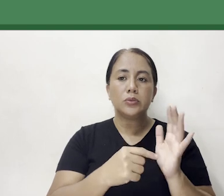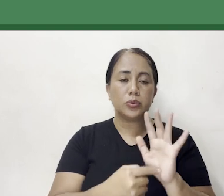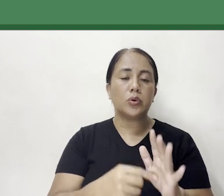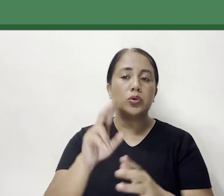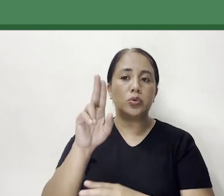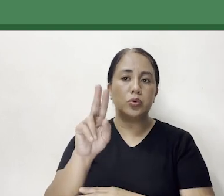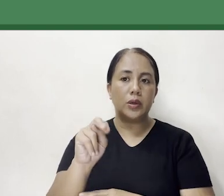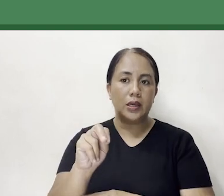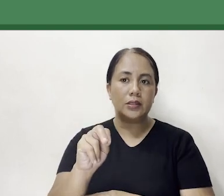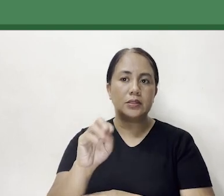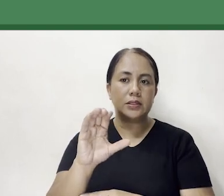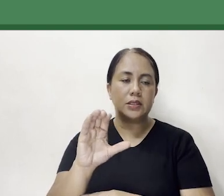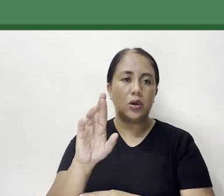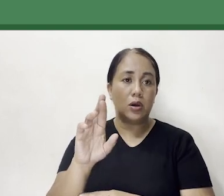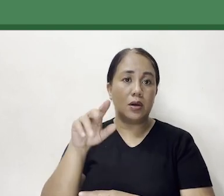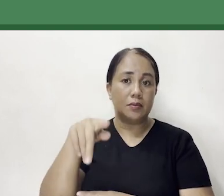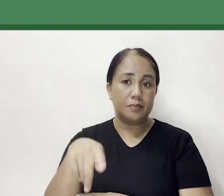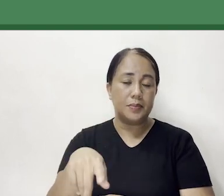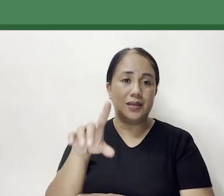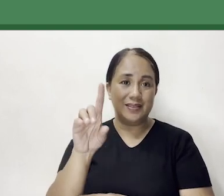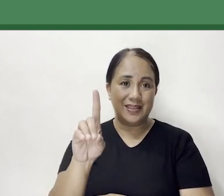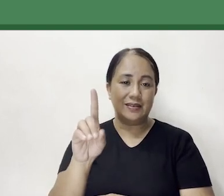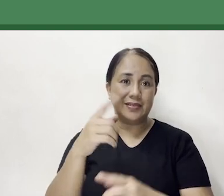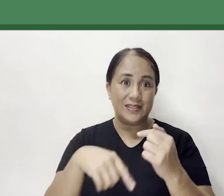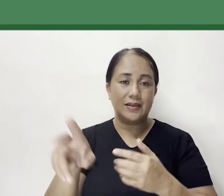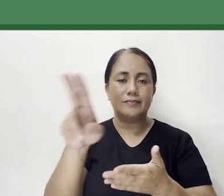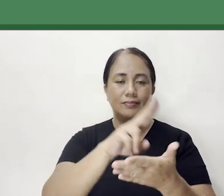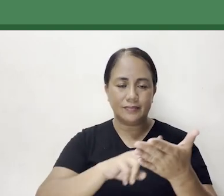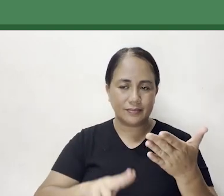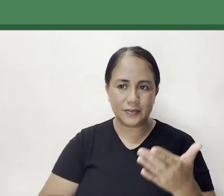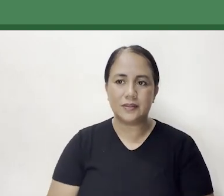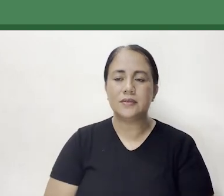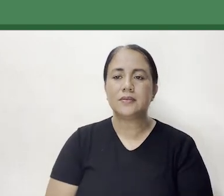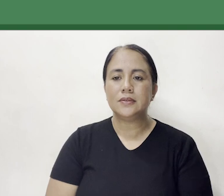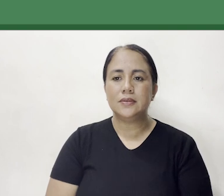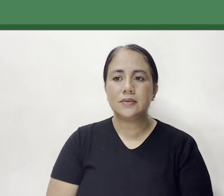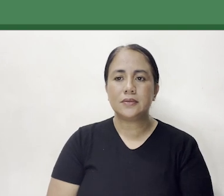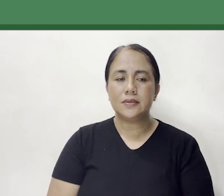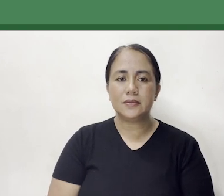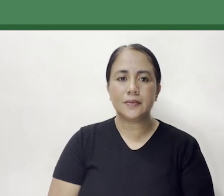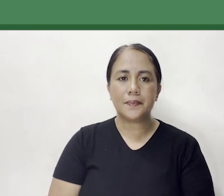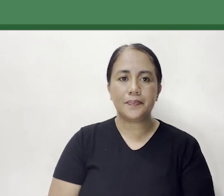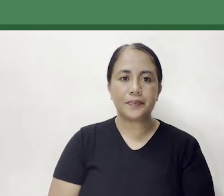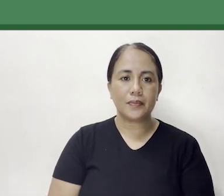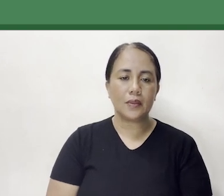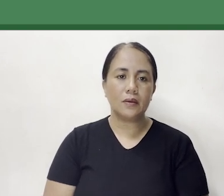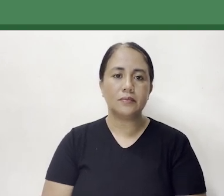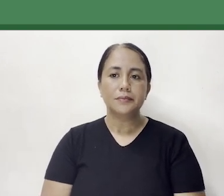approach is outlined in the United Nations Convention on the Rights of Persons with Disabilities.